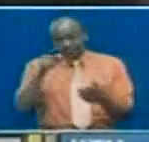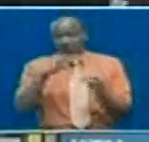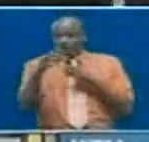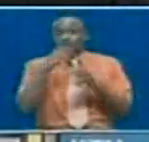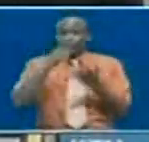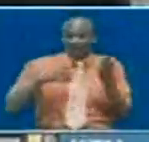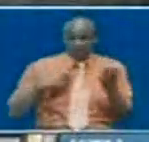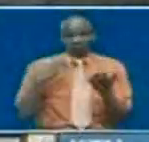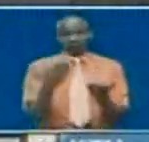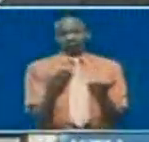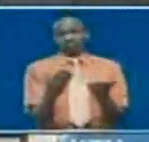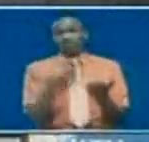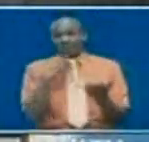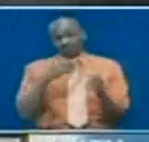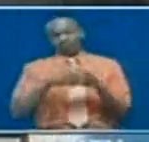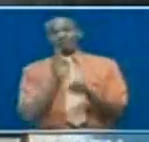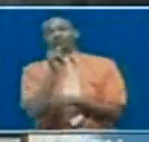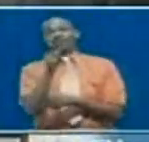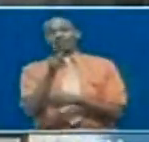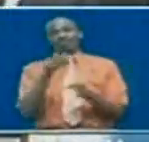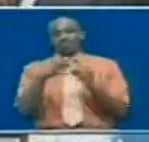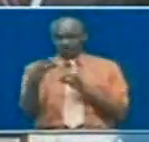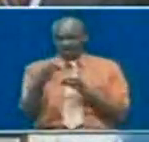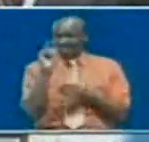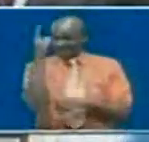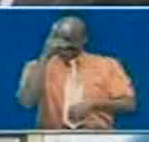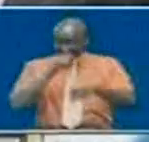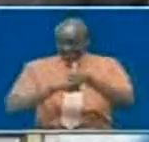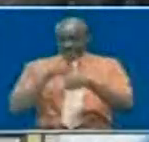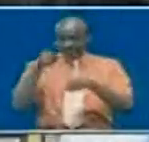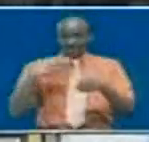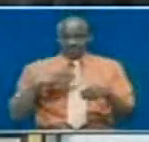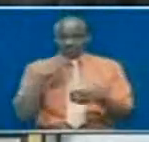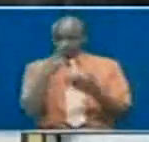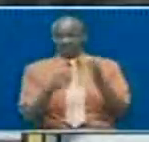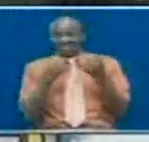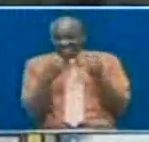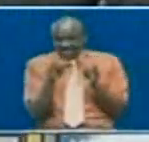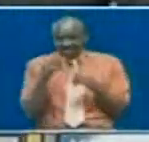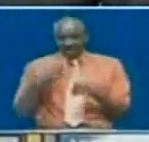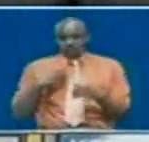quit the opposition coalition was rife. That was the first time the lawmakers ruined an attempt